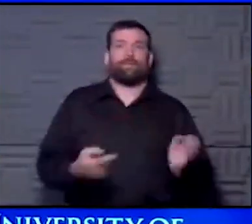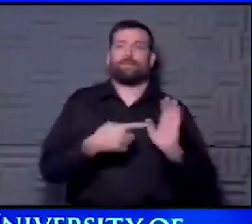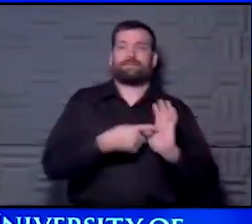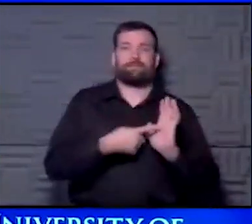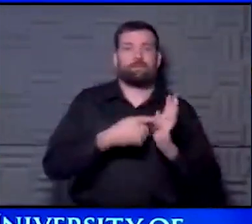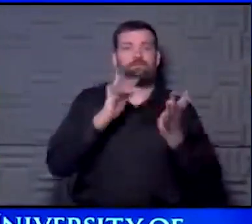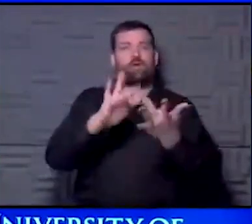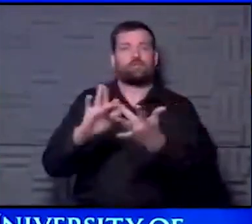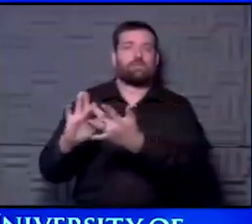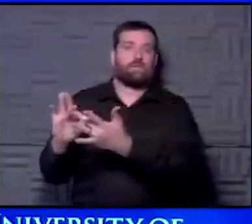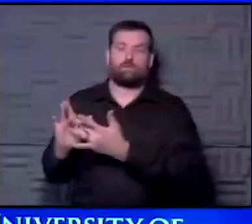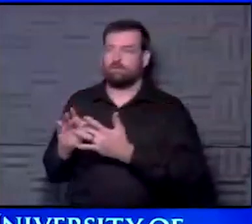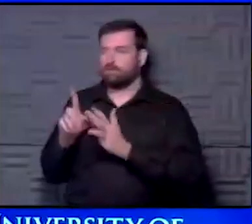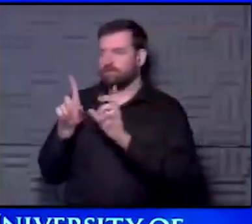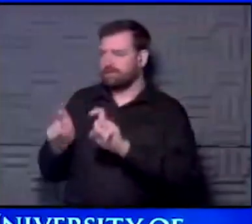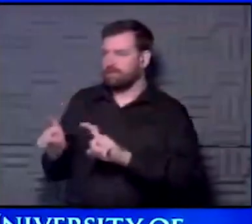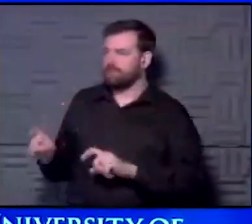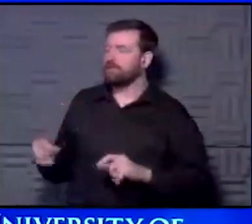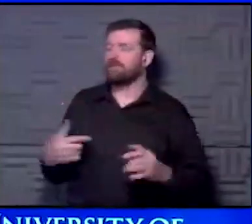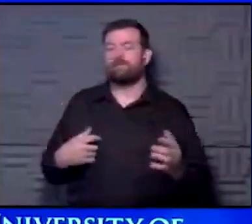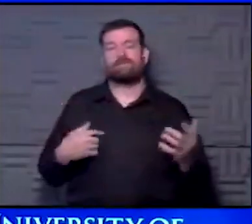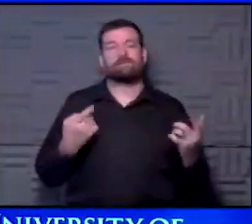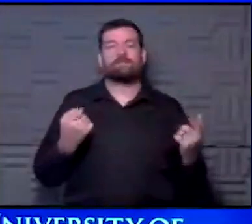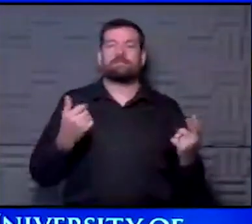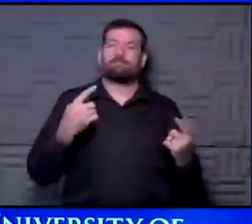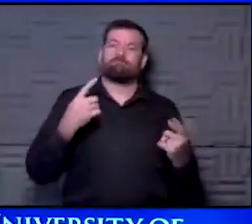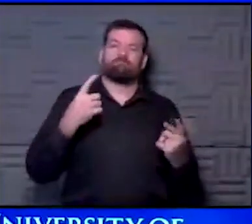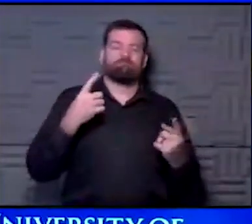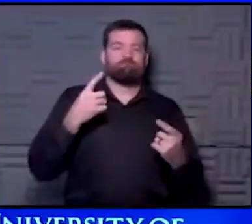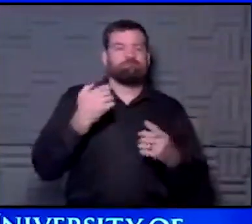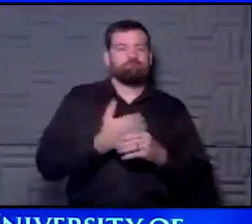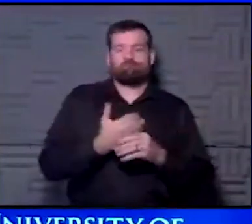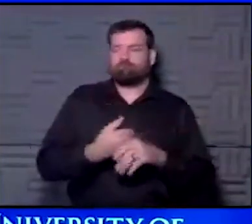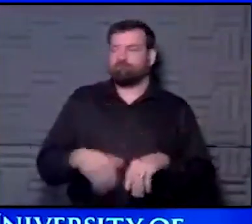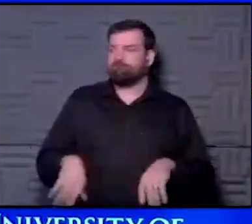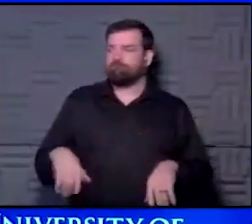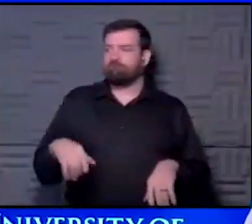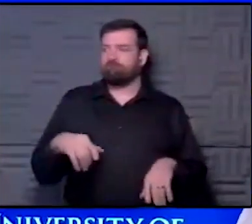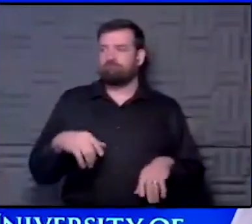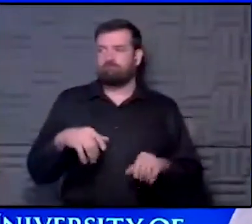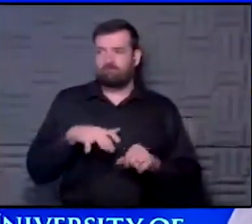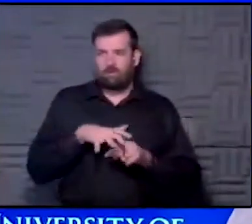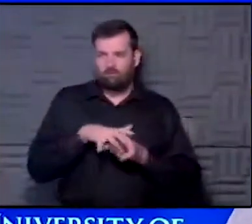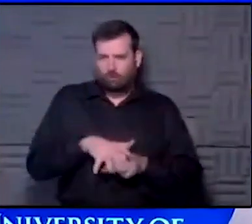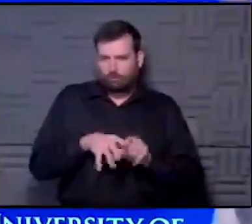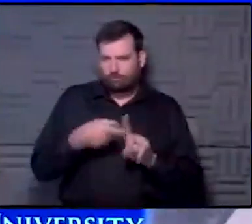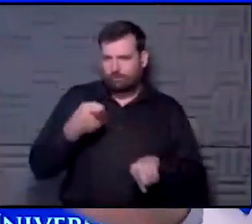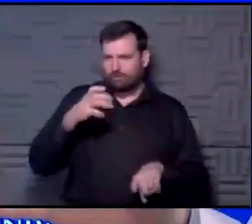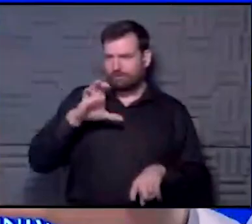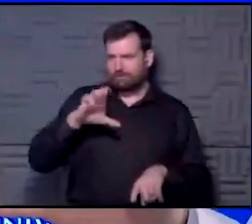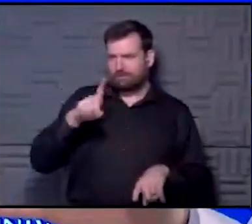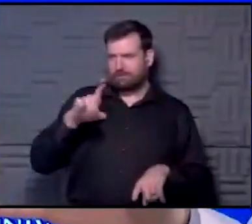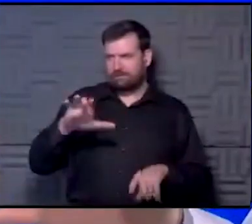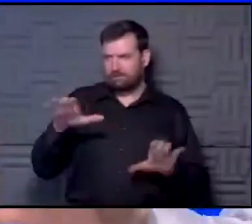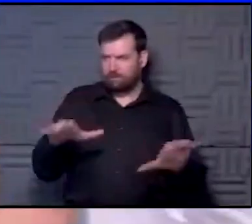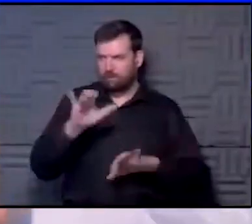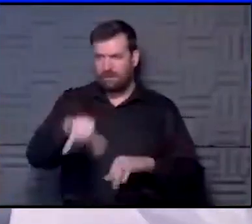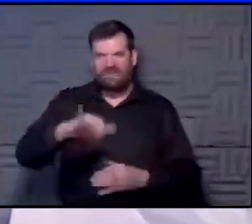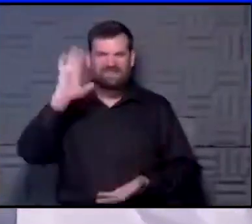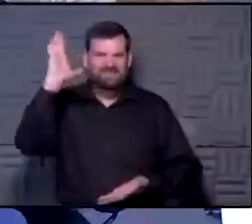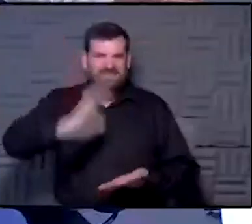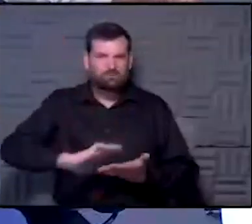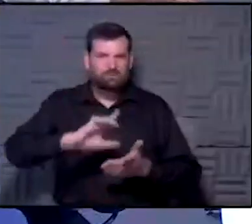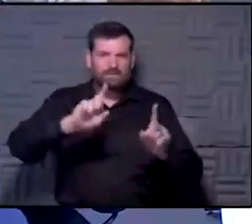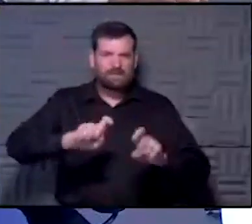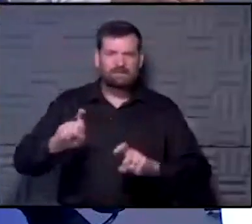of positives. Yeah, that just drives me a little crazy. And then it comes out that there's been a little pressure on the CDC Yeah. brought to do that, to decrease testing. So